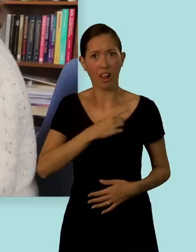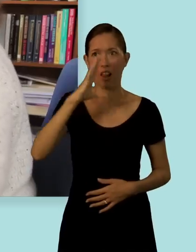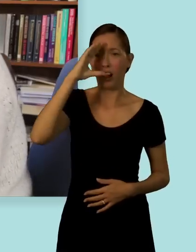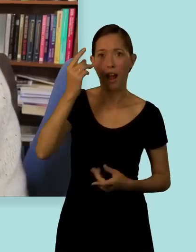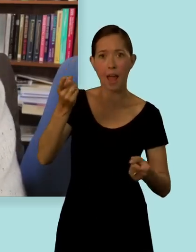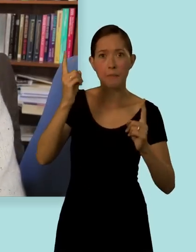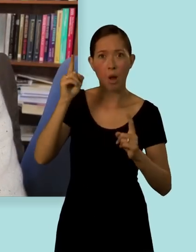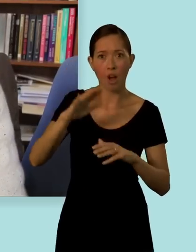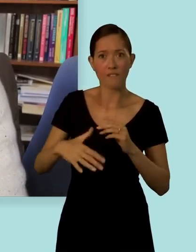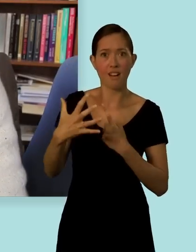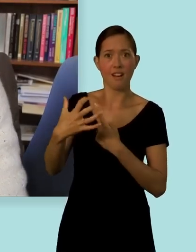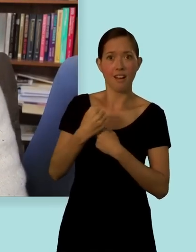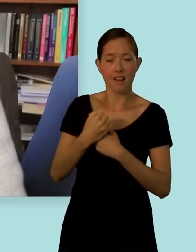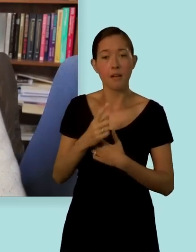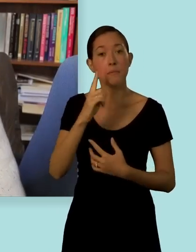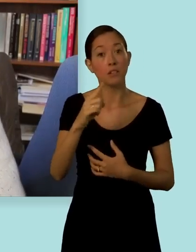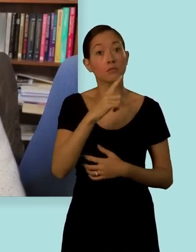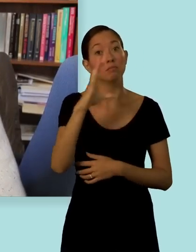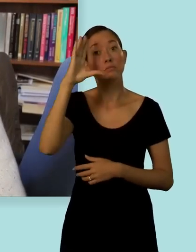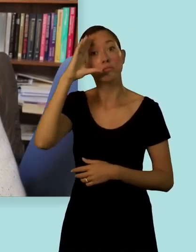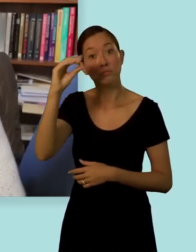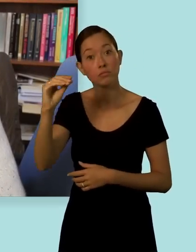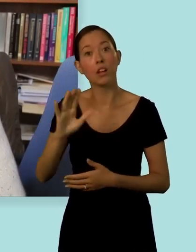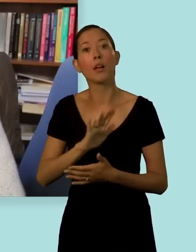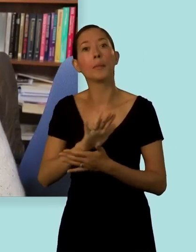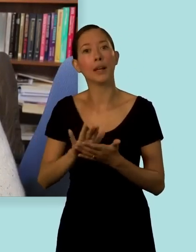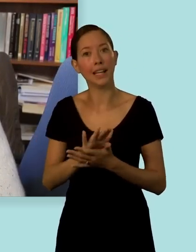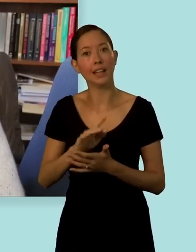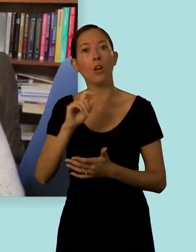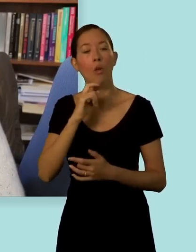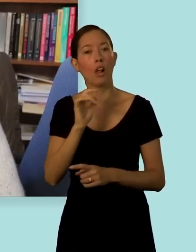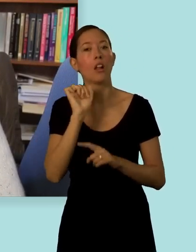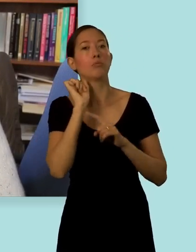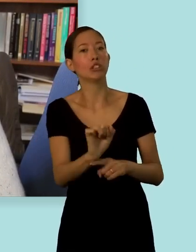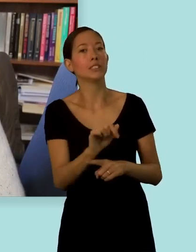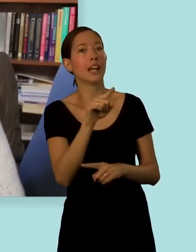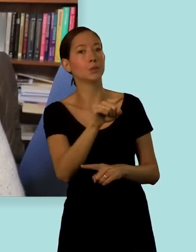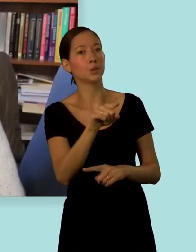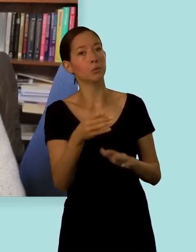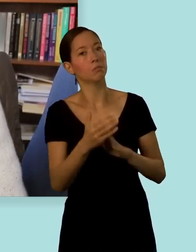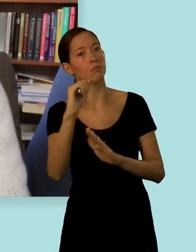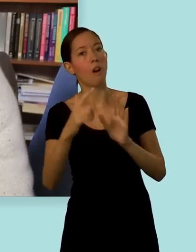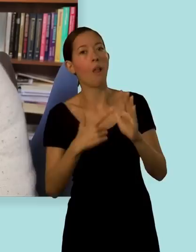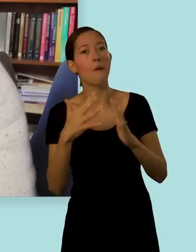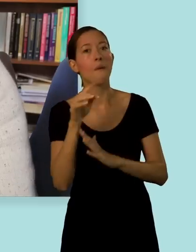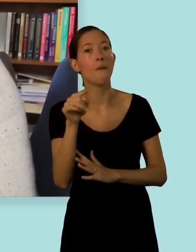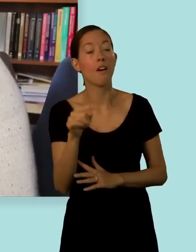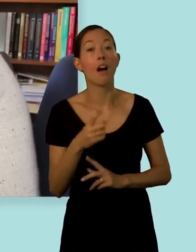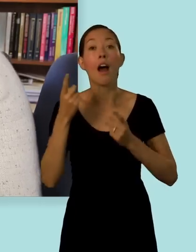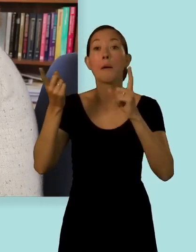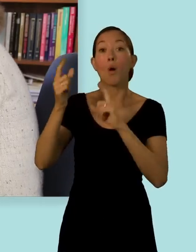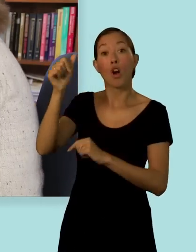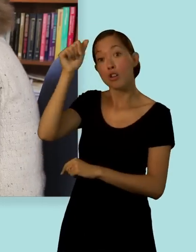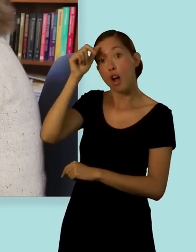away. You might feel anxious about telling your employer about your diagnosis, but doing so will help to give you protection under the